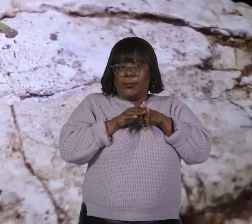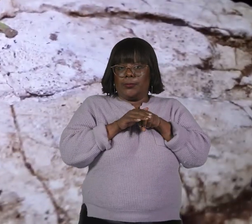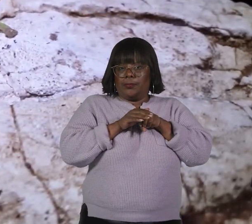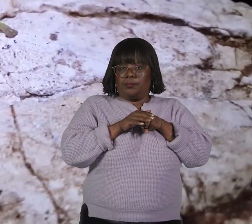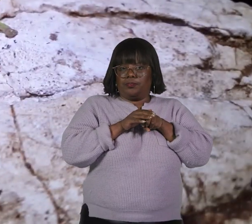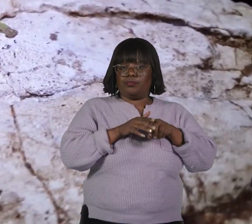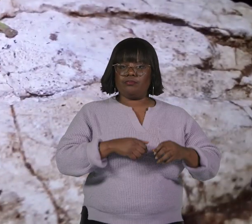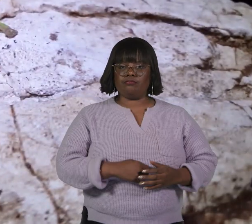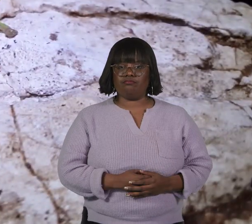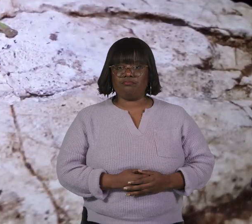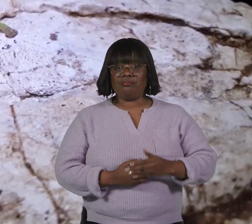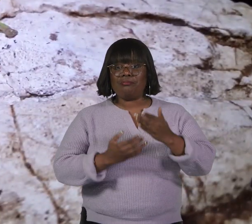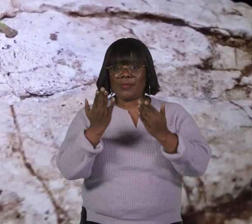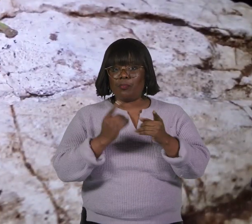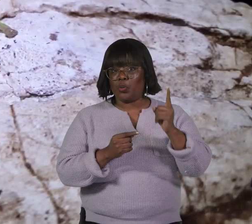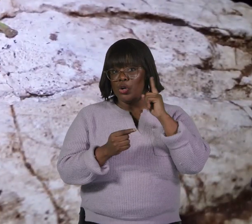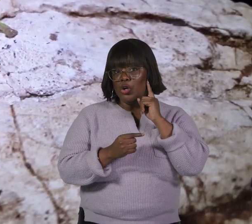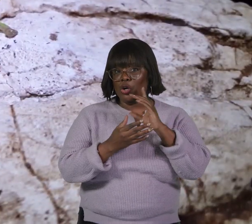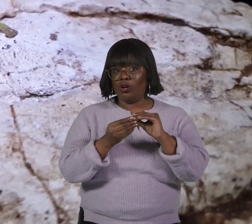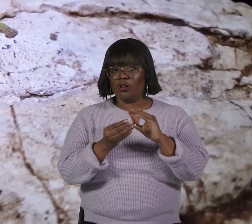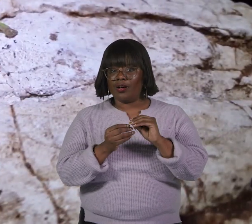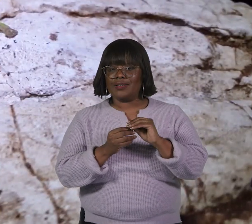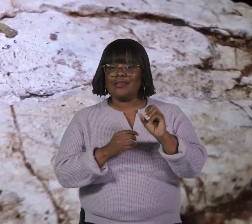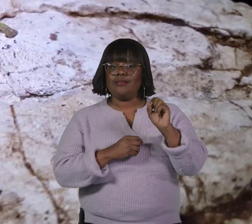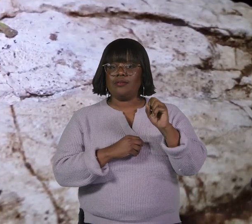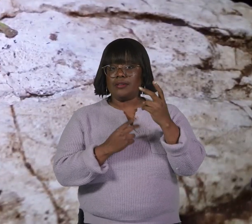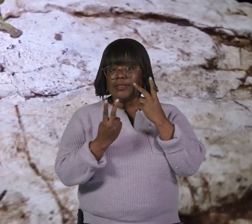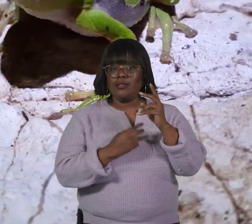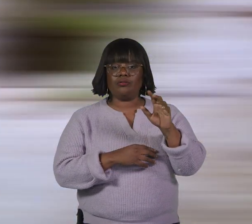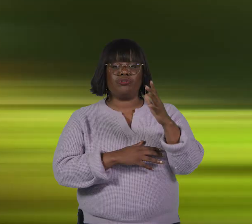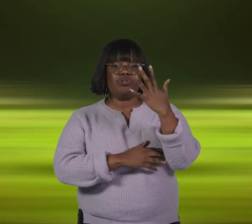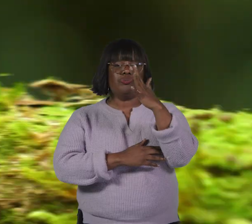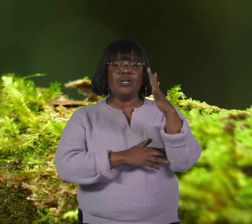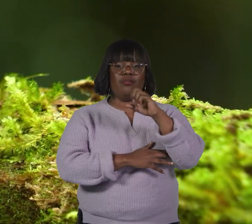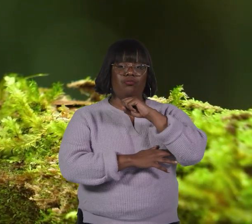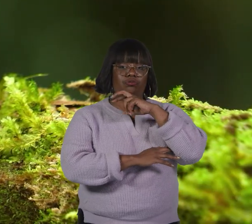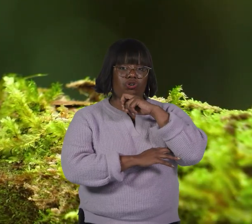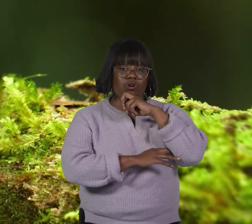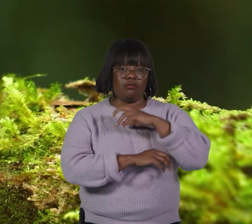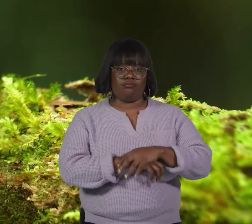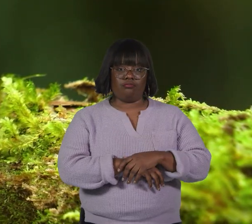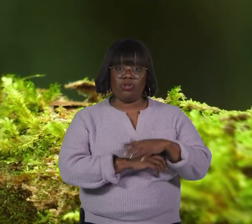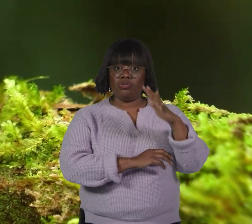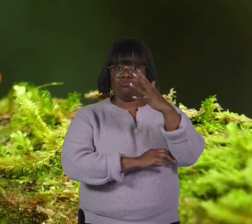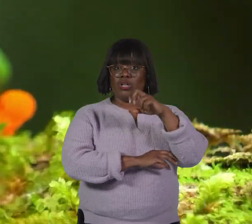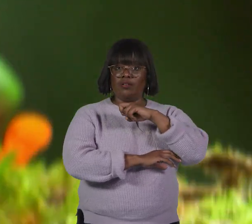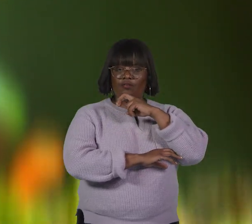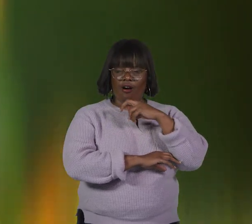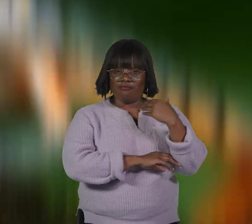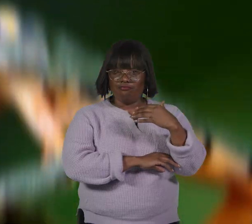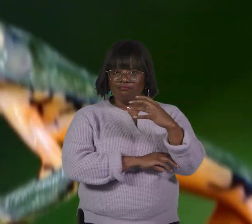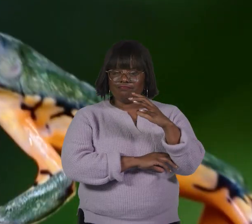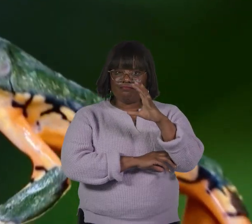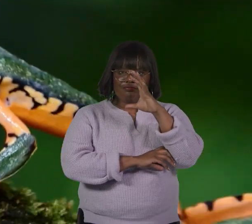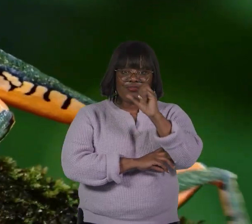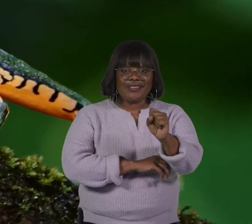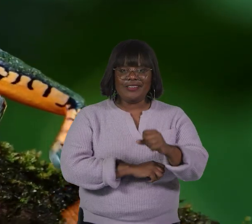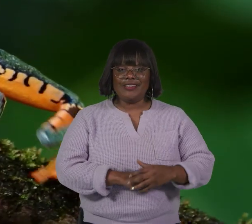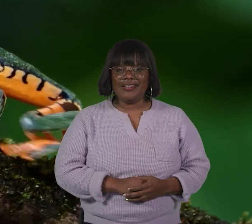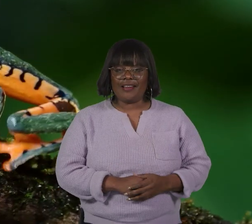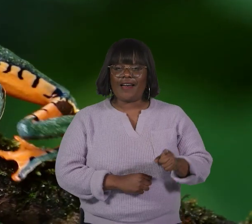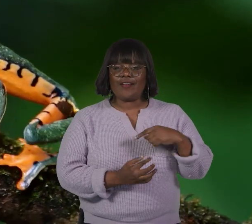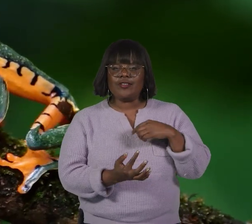Perhaps you have heard or even seen tree frogs. Tree frogs are fascinating. They have